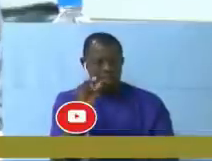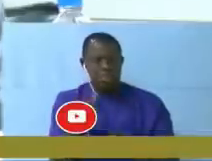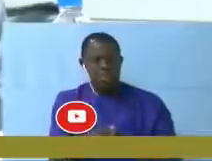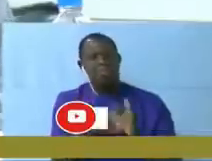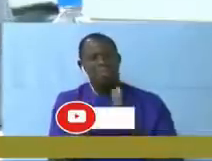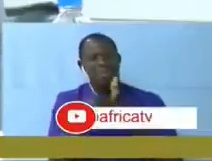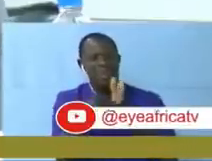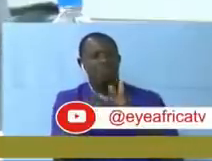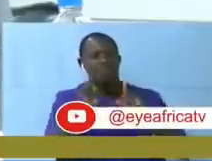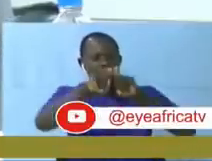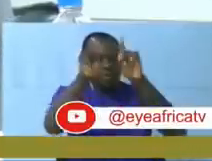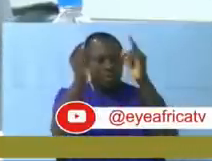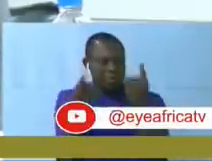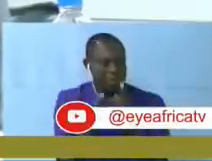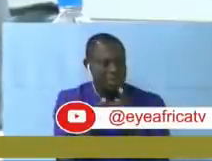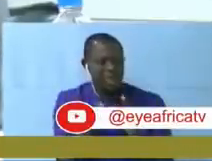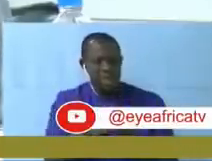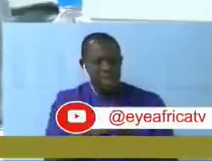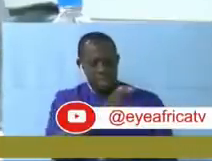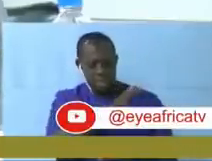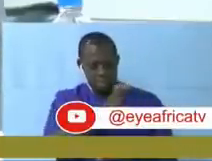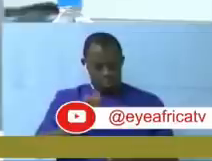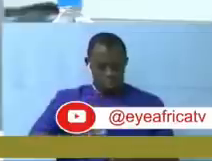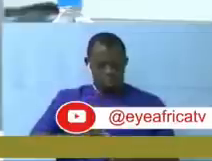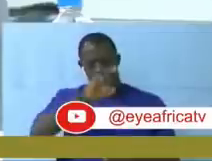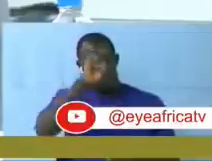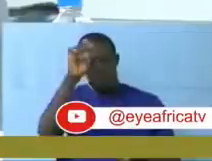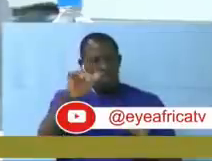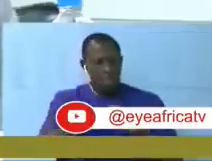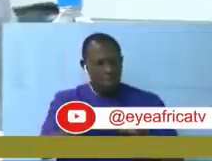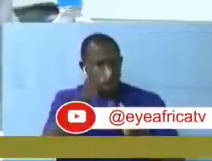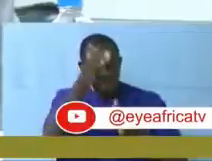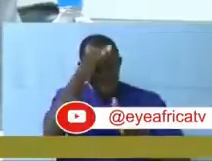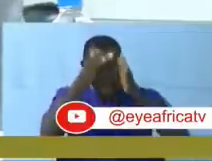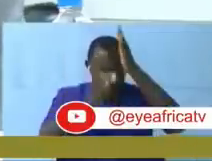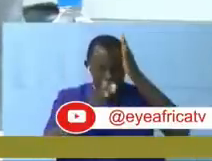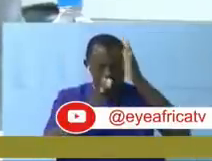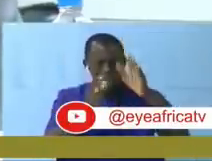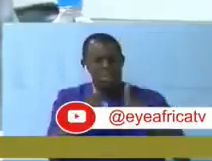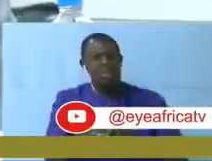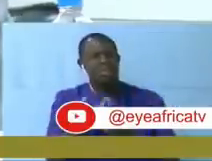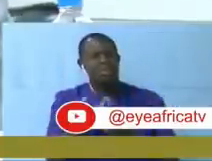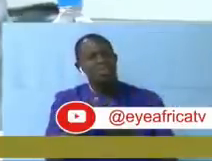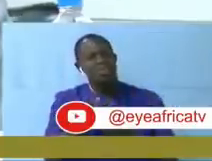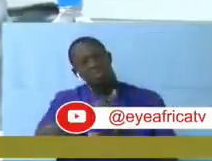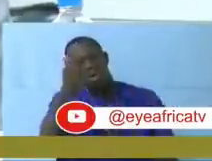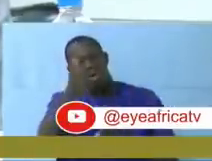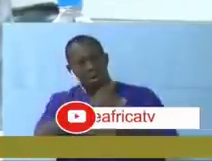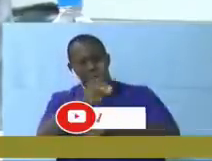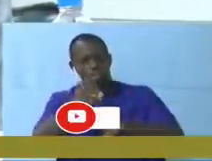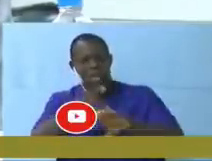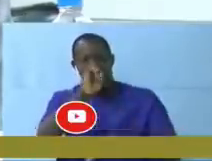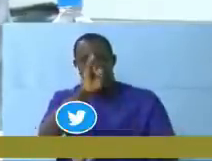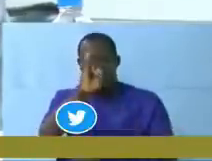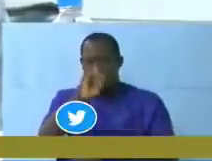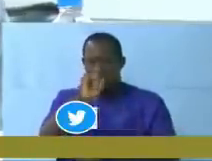Air Force, all needed to be confirmed. But why confirmation? Because it was about making sure they were all vetted.